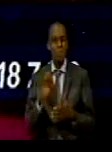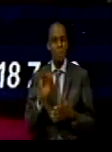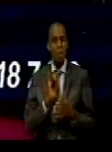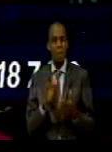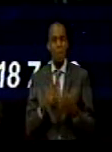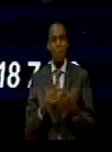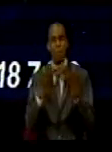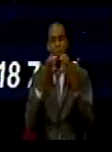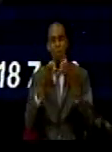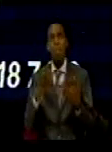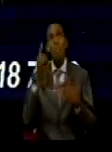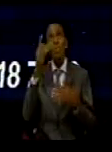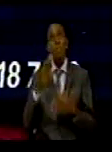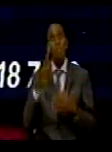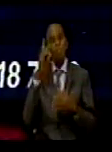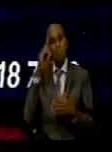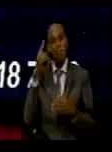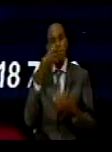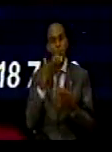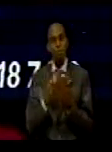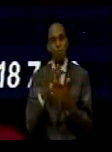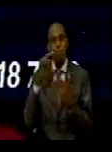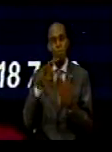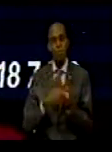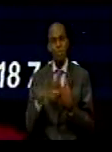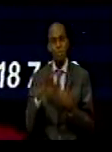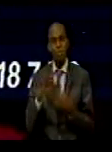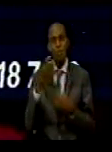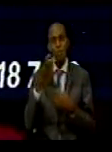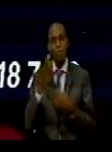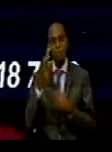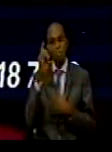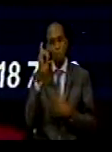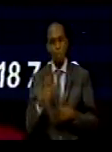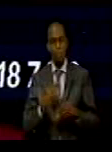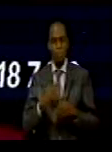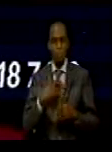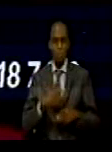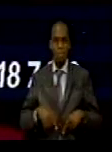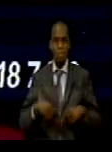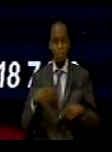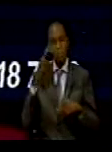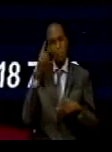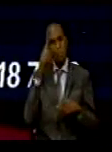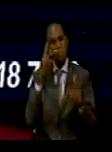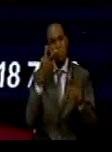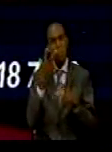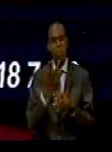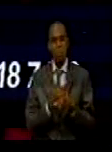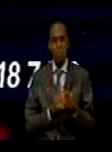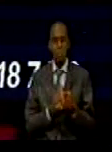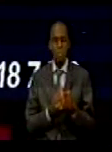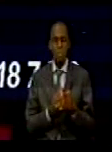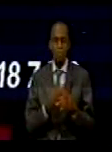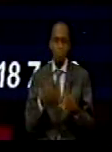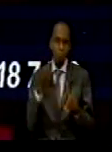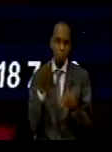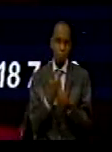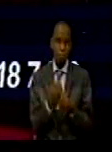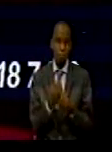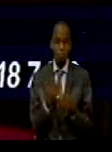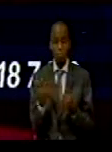Of God upon my life. 3 months ago now, I get in accident. I drive my car, go